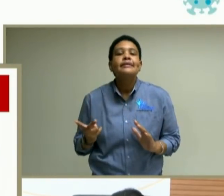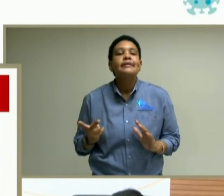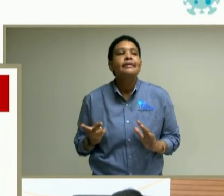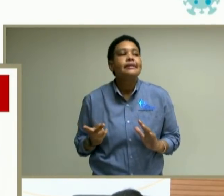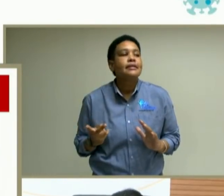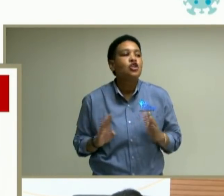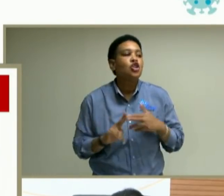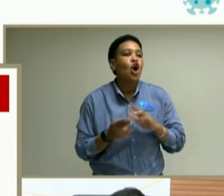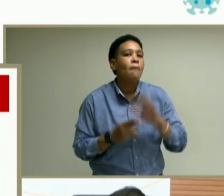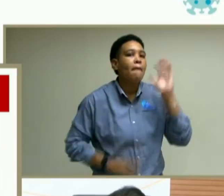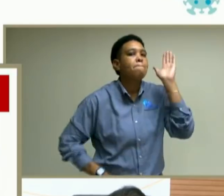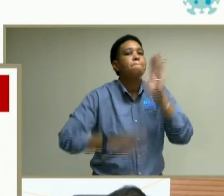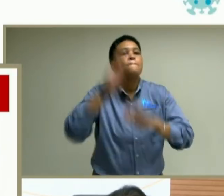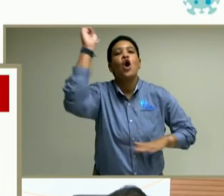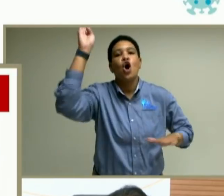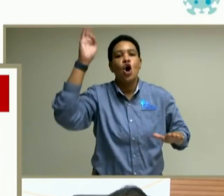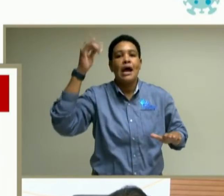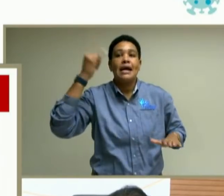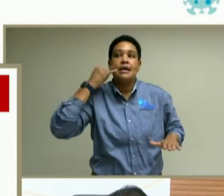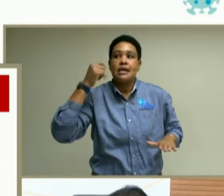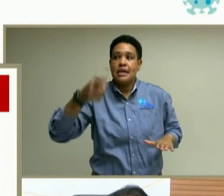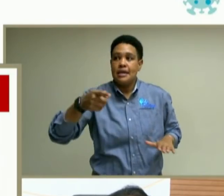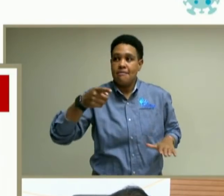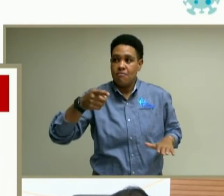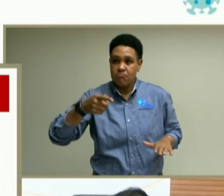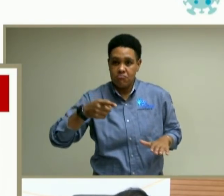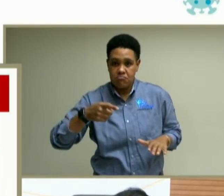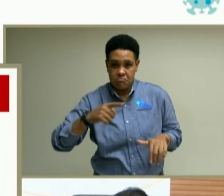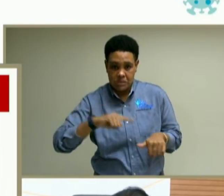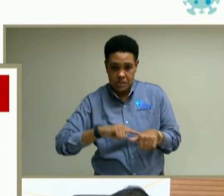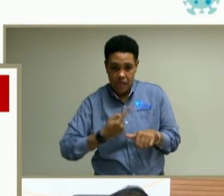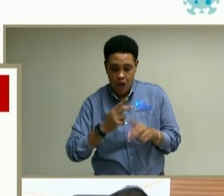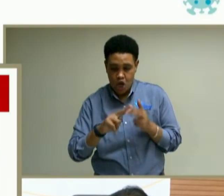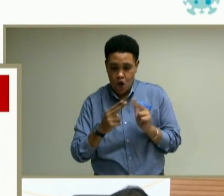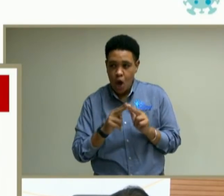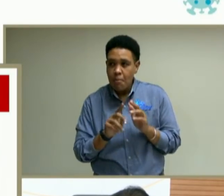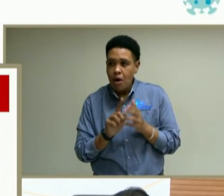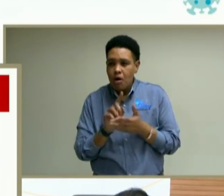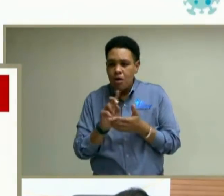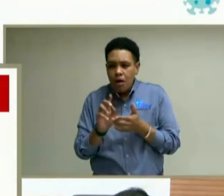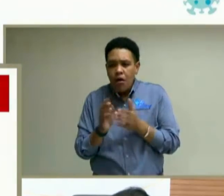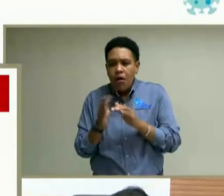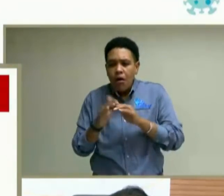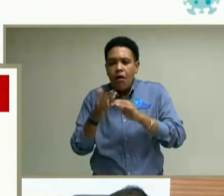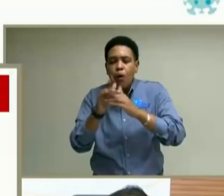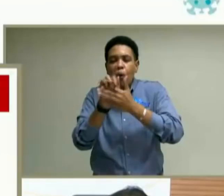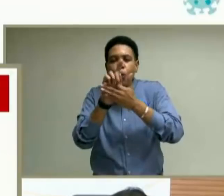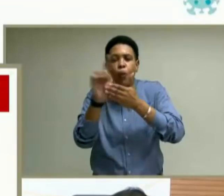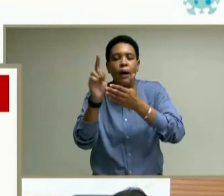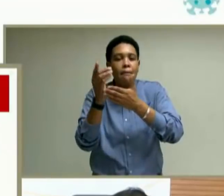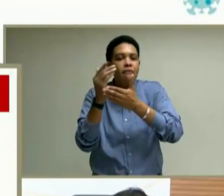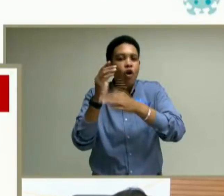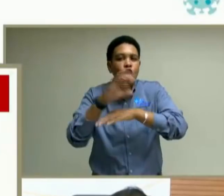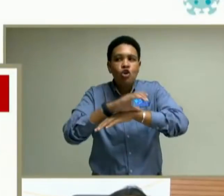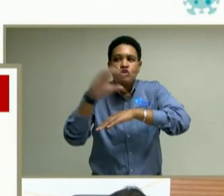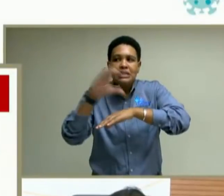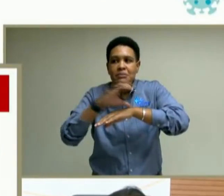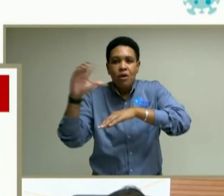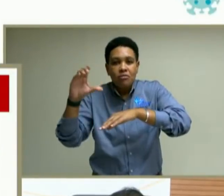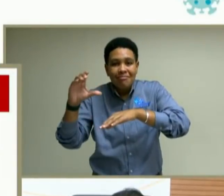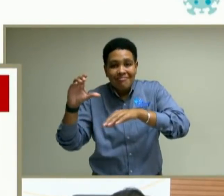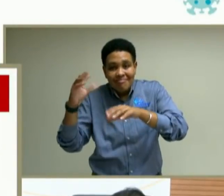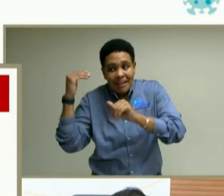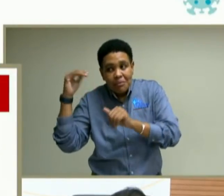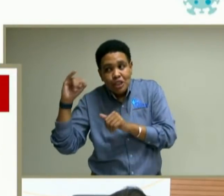a surge. If our reproductive rates start going up the week before Christmas, in that period, then coming